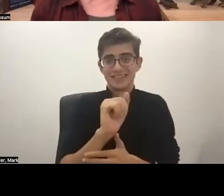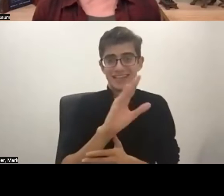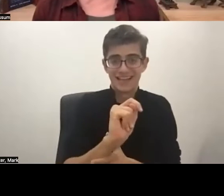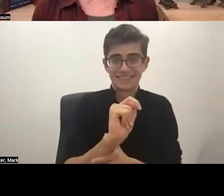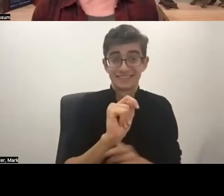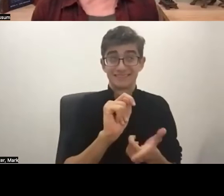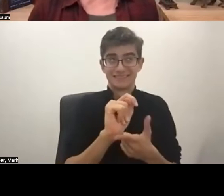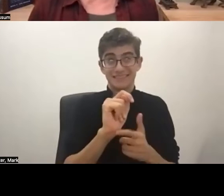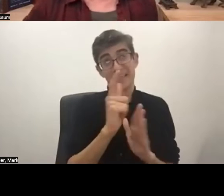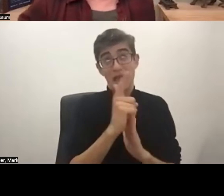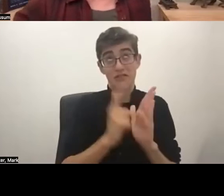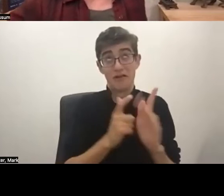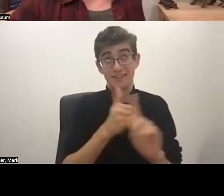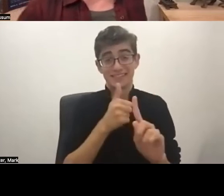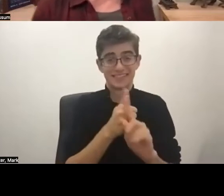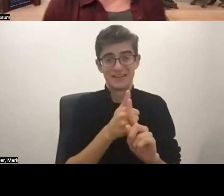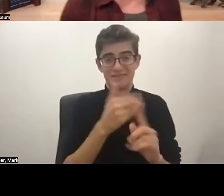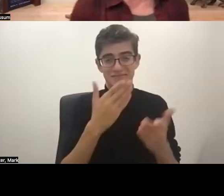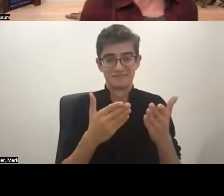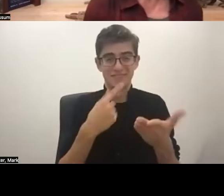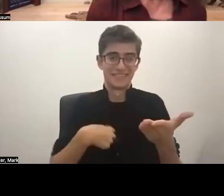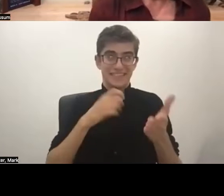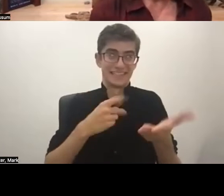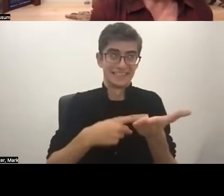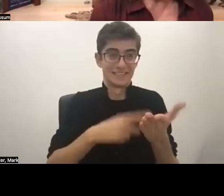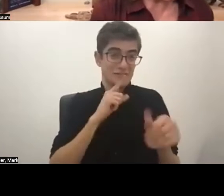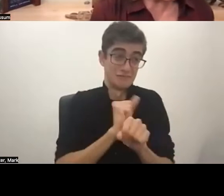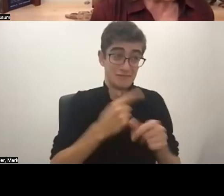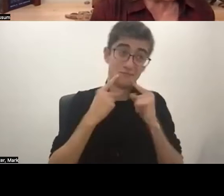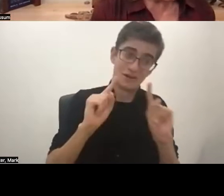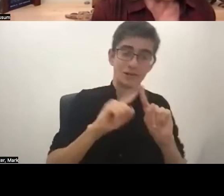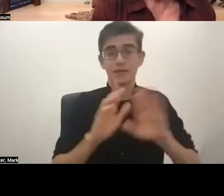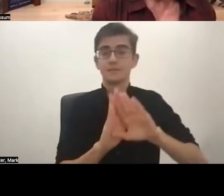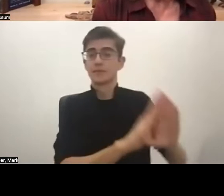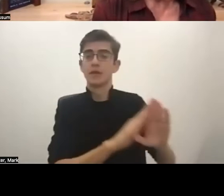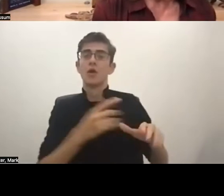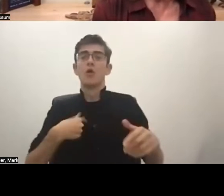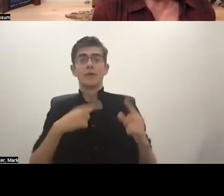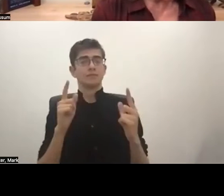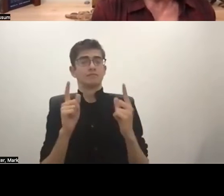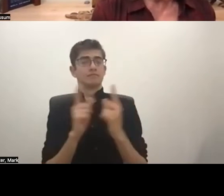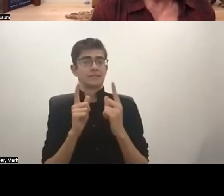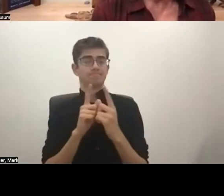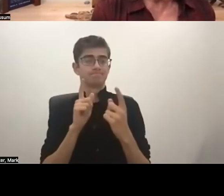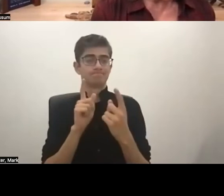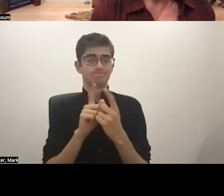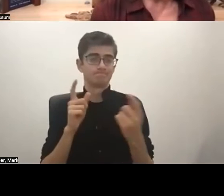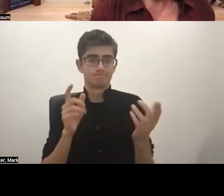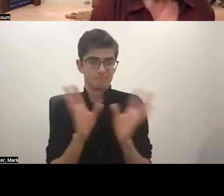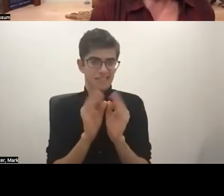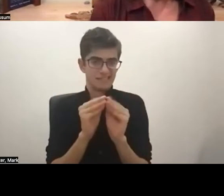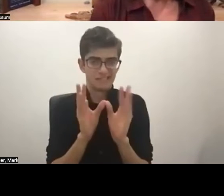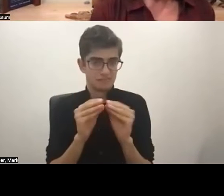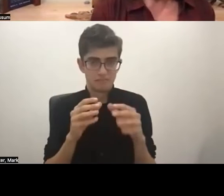what I would say is that's what we're all discussing, Kate, right? That's why we meet every week, is, because what we don't want